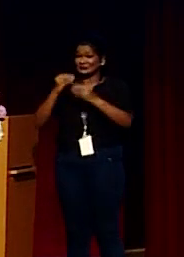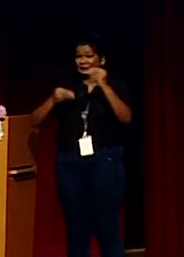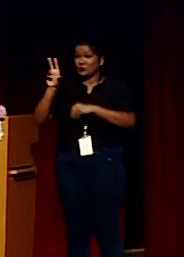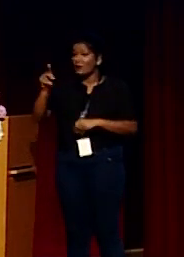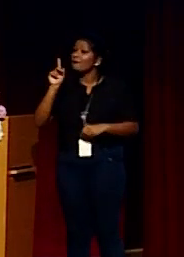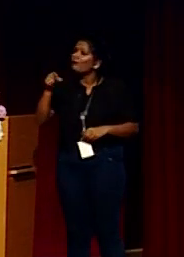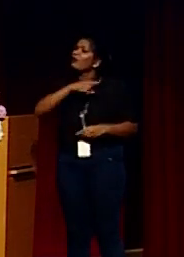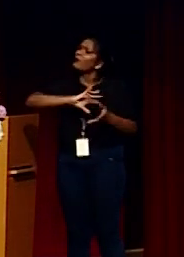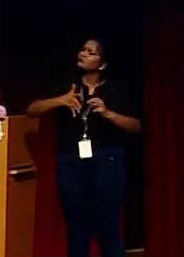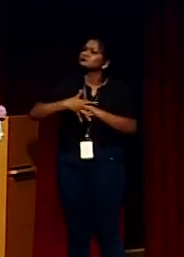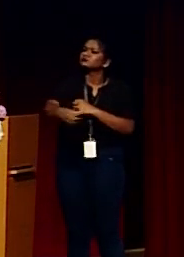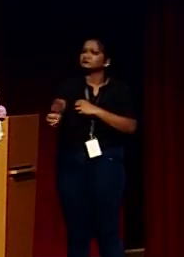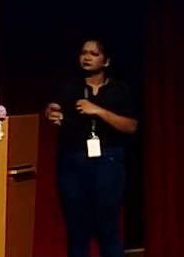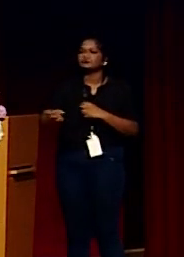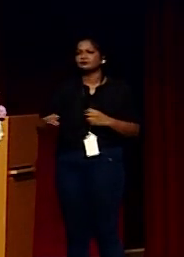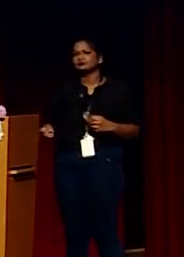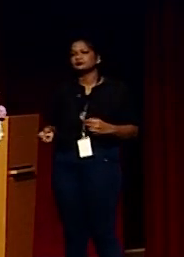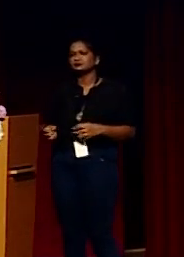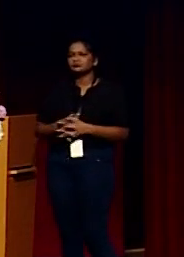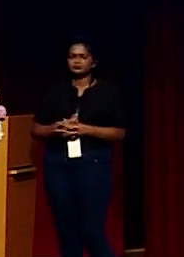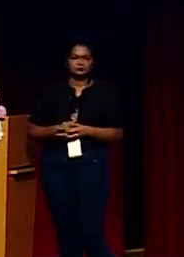is what they like to hear.